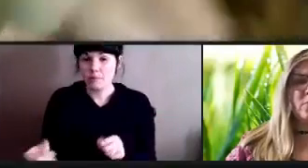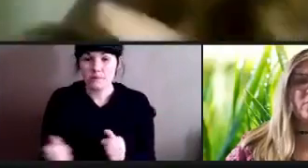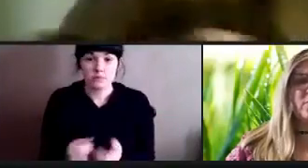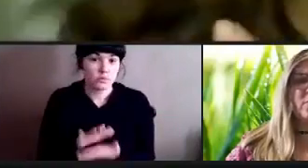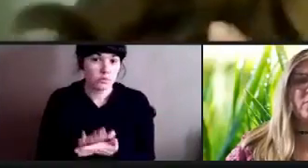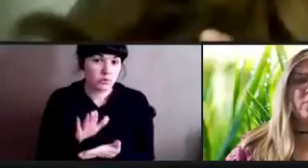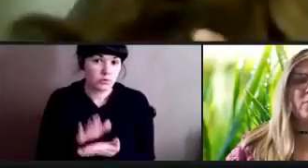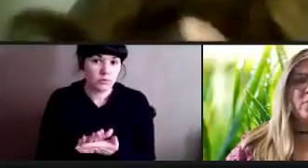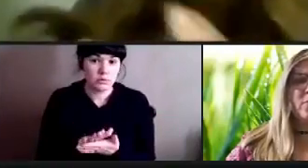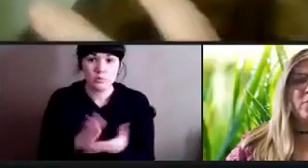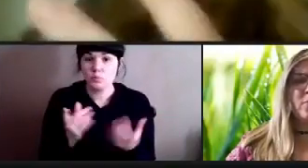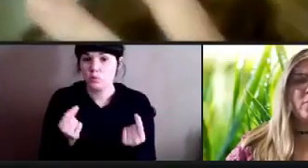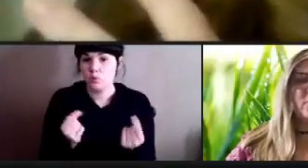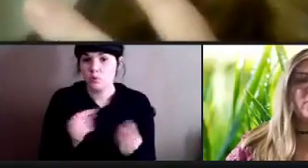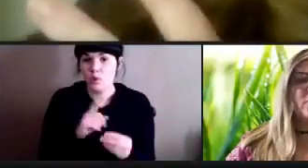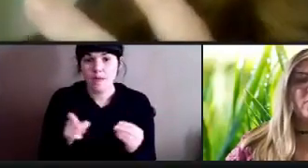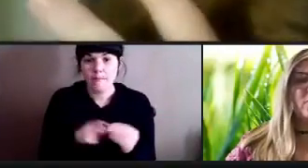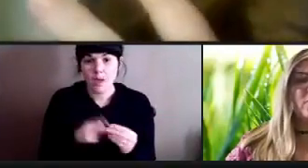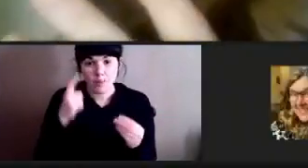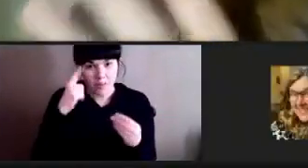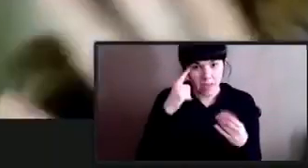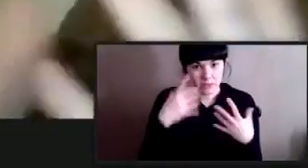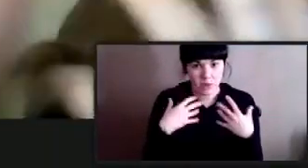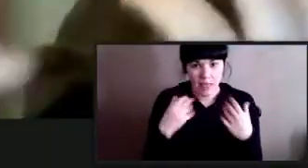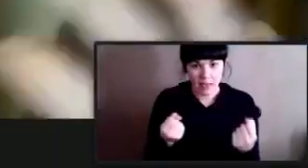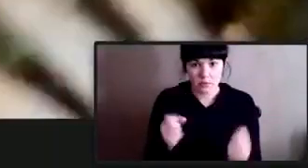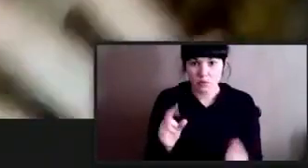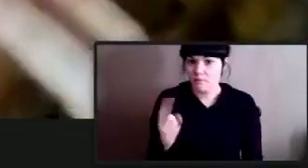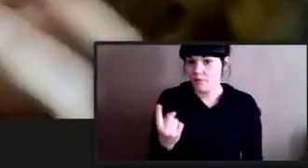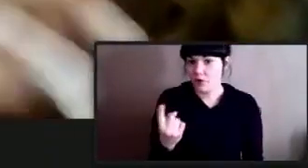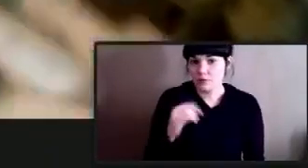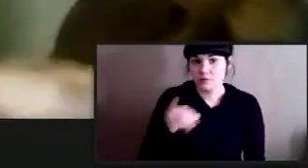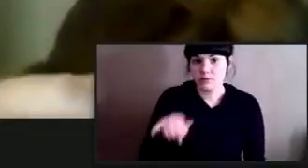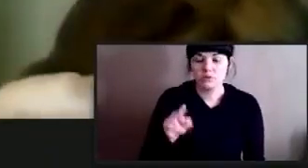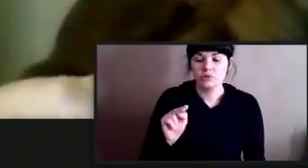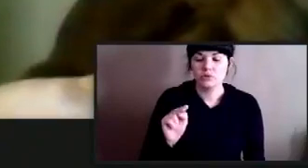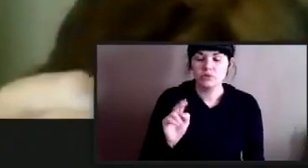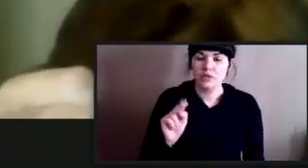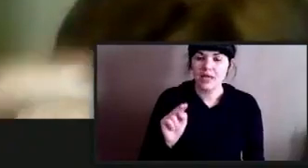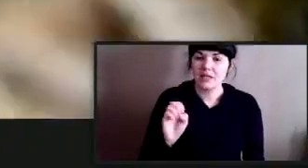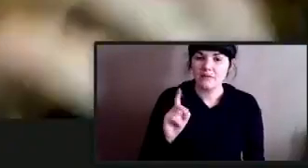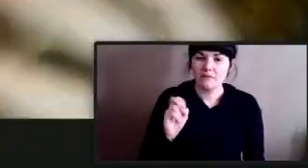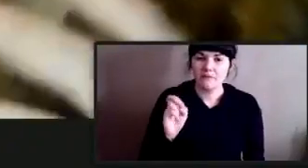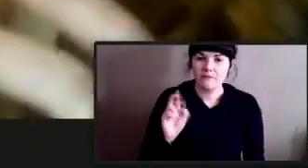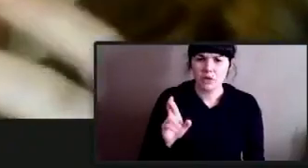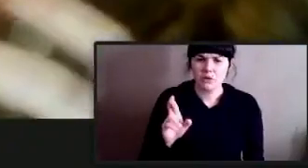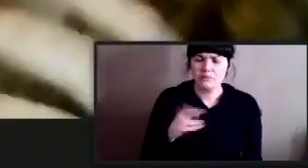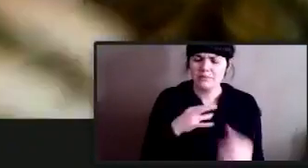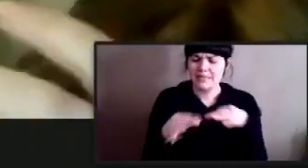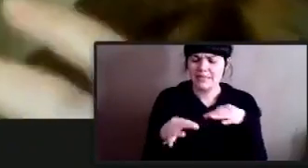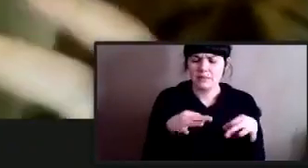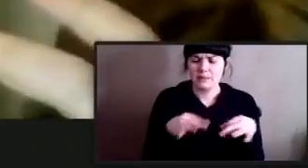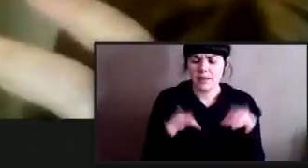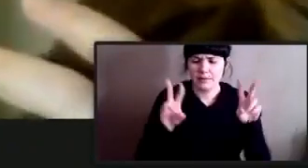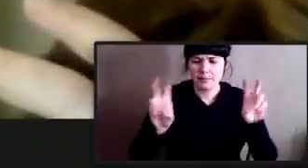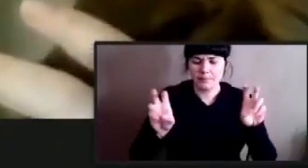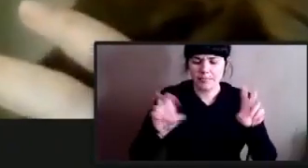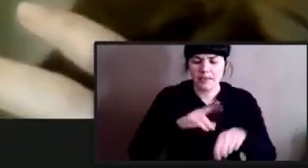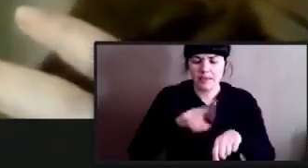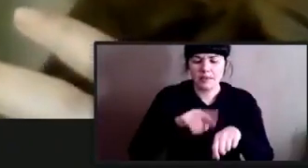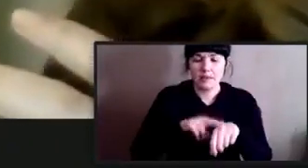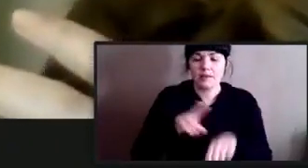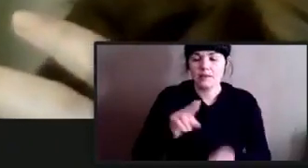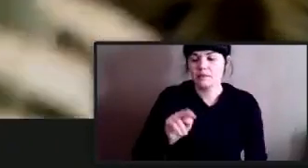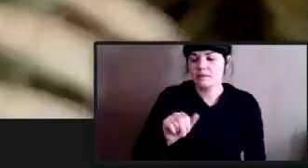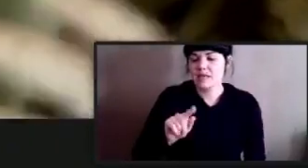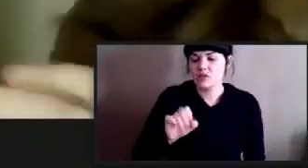So, Jennifer, could you talk a little bit about what National Heritage is doing in